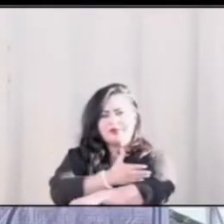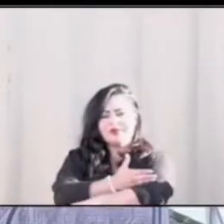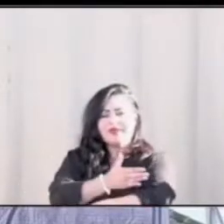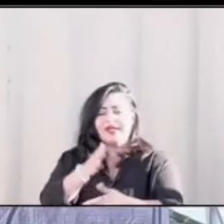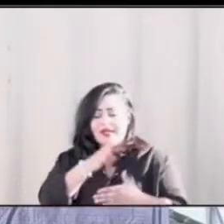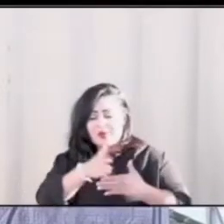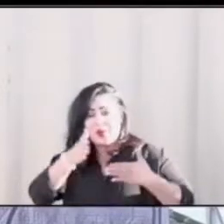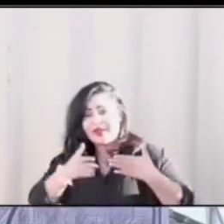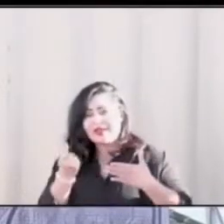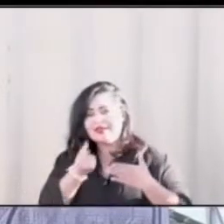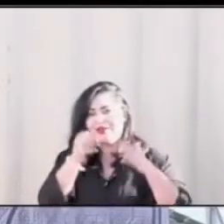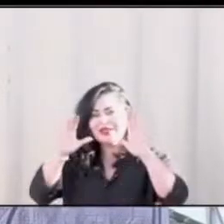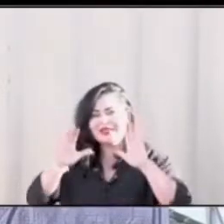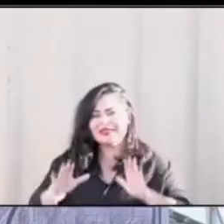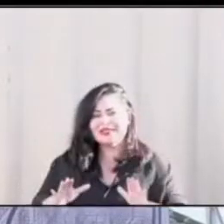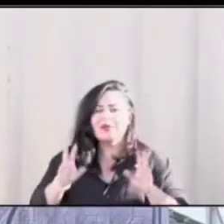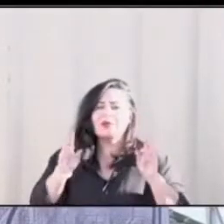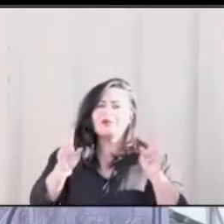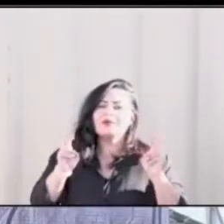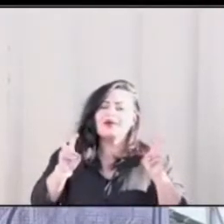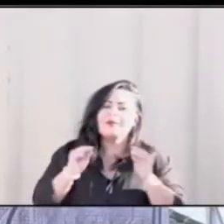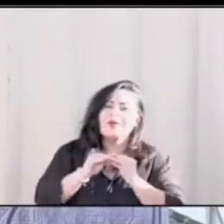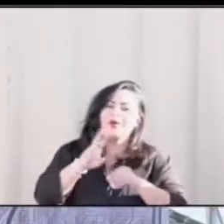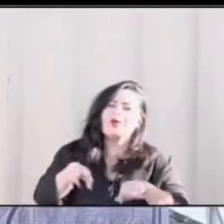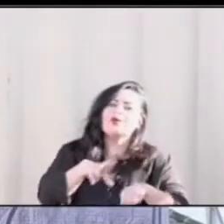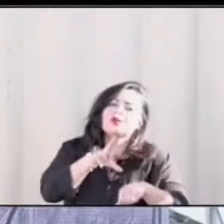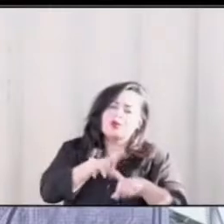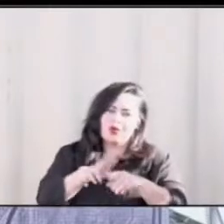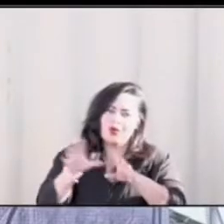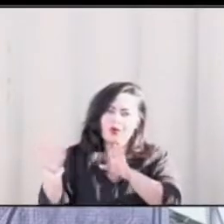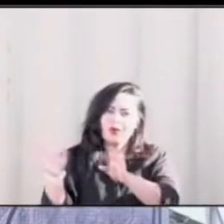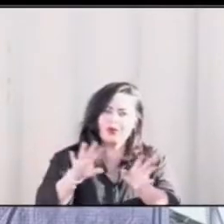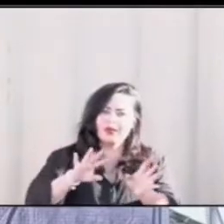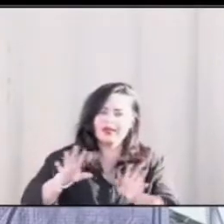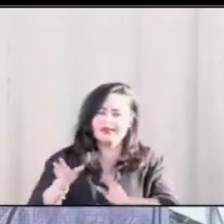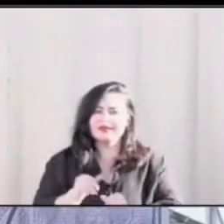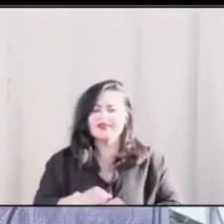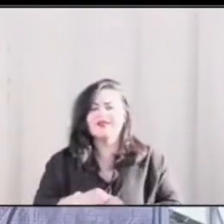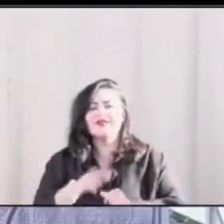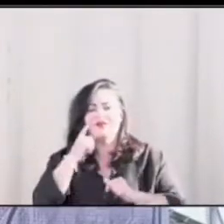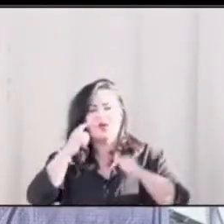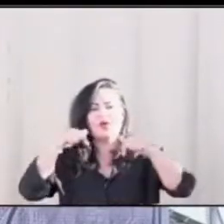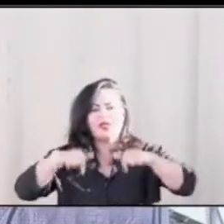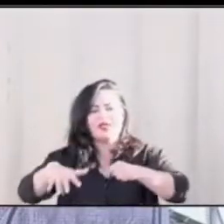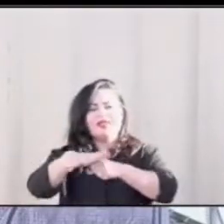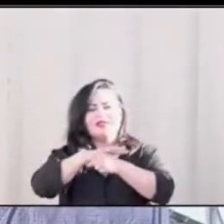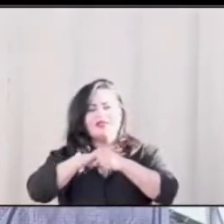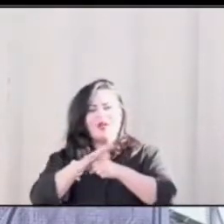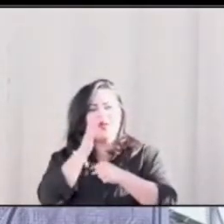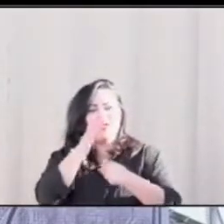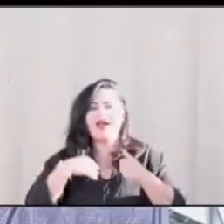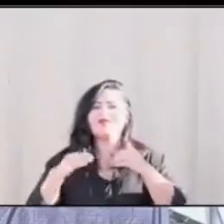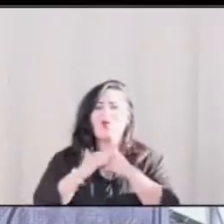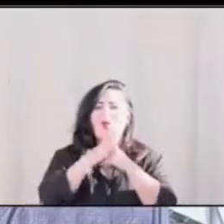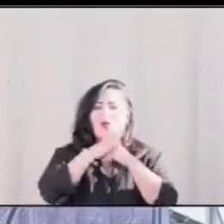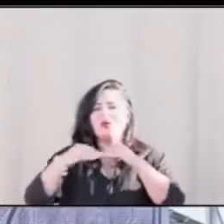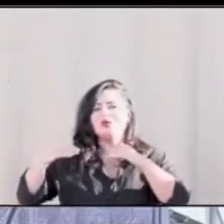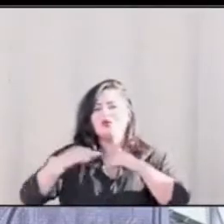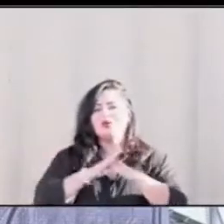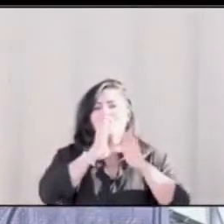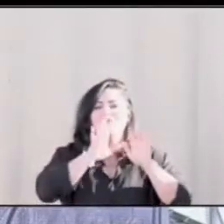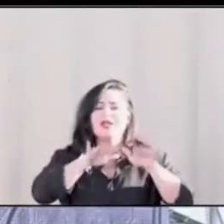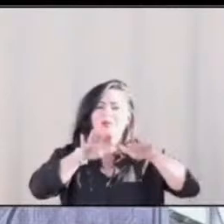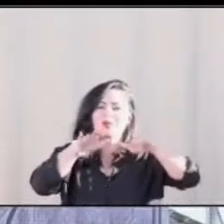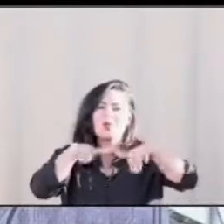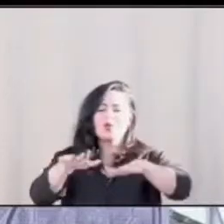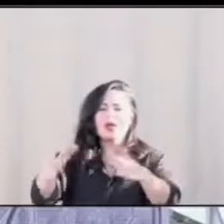weekend, we're actually get back to a more normal weather pattern here for this part of the country, kind of a nice onshore sea breeze during the day, bringing